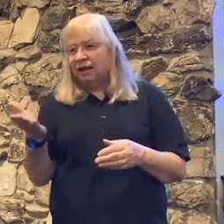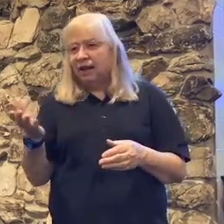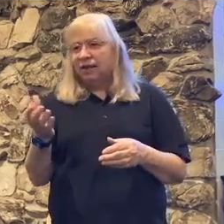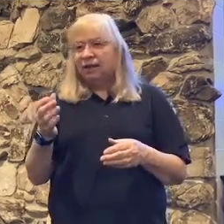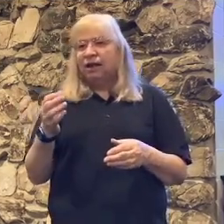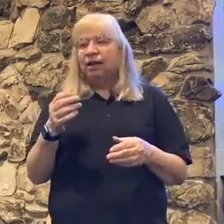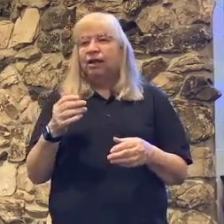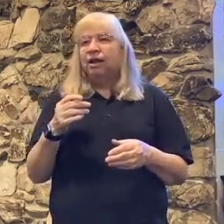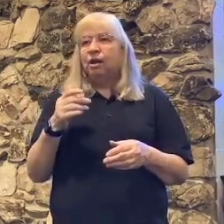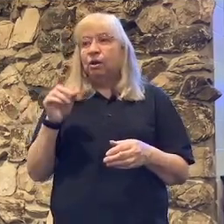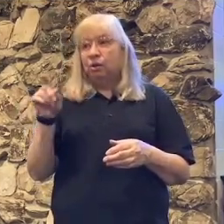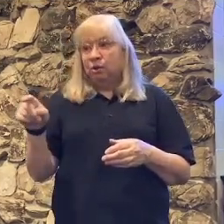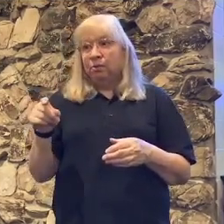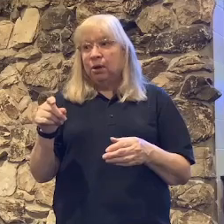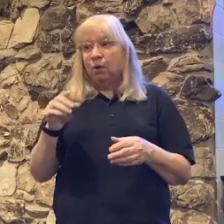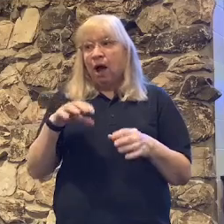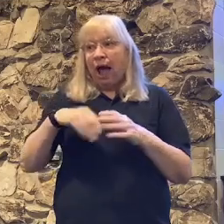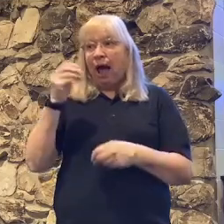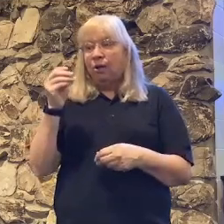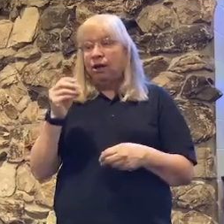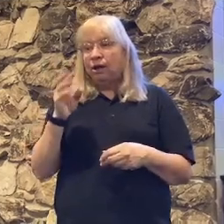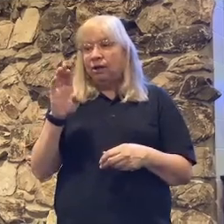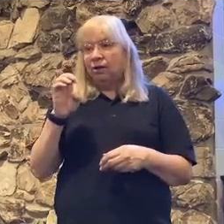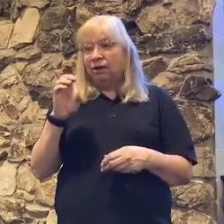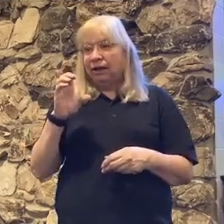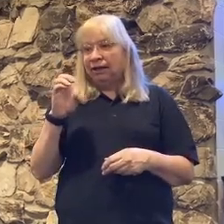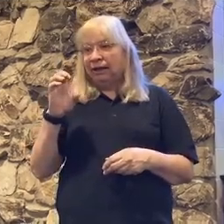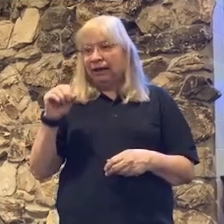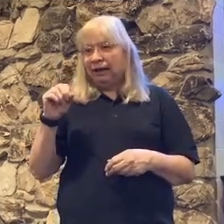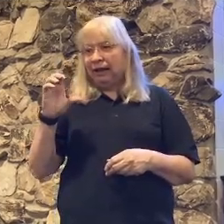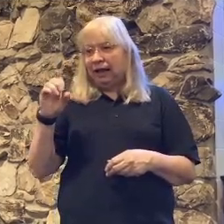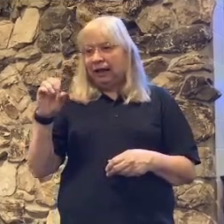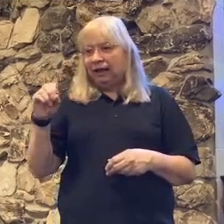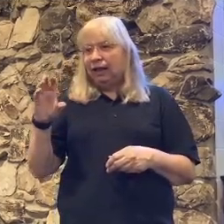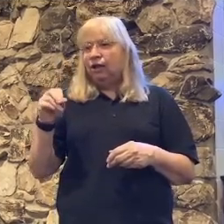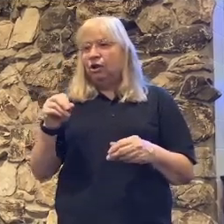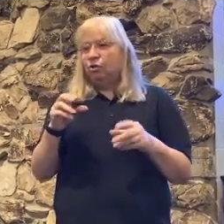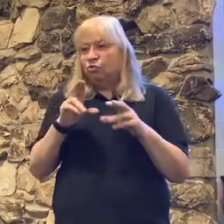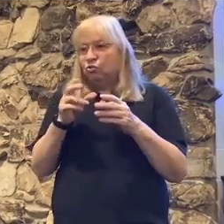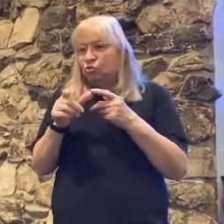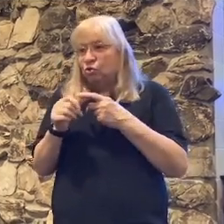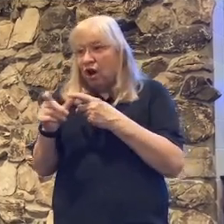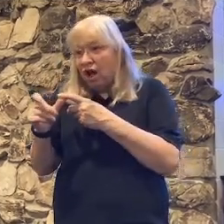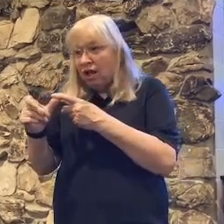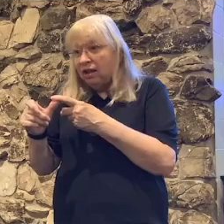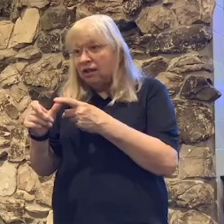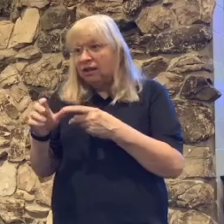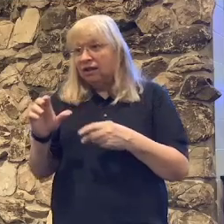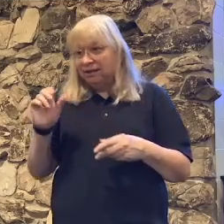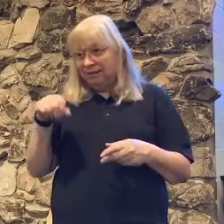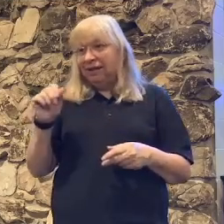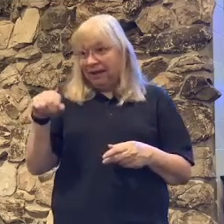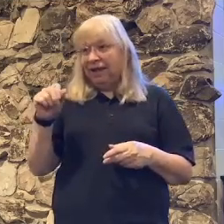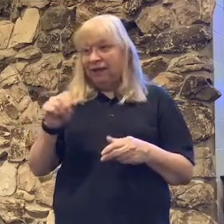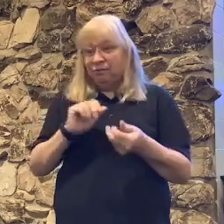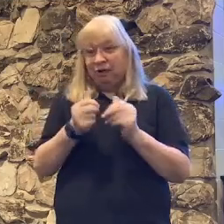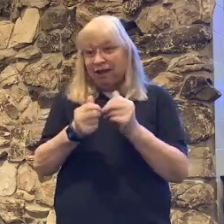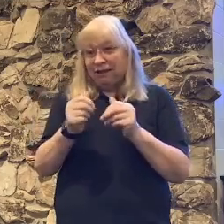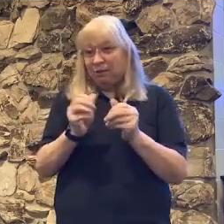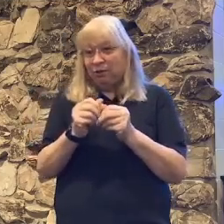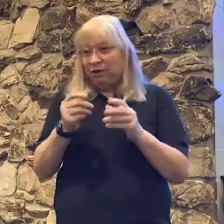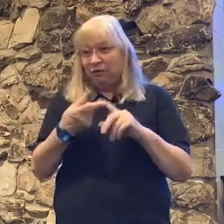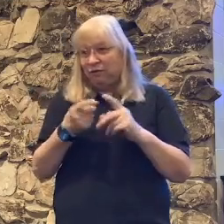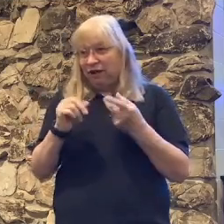able to go out on recess and run some races. You think? Run some races with your